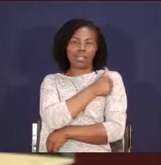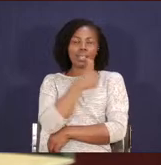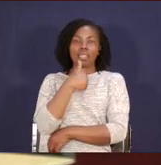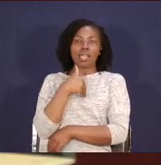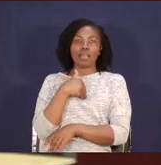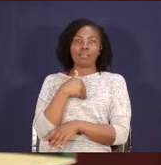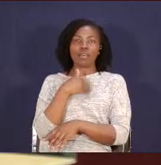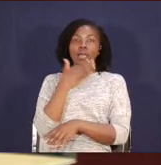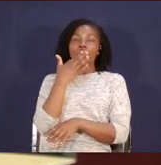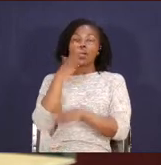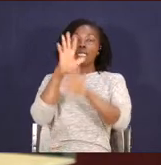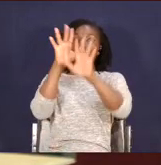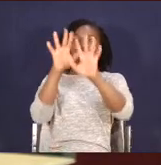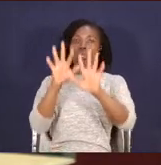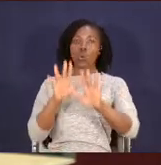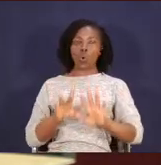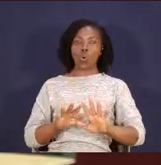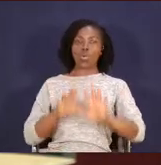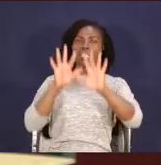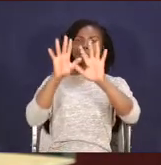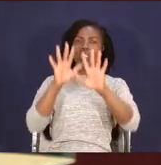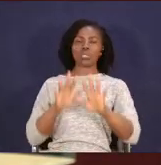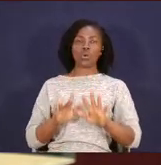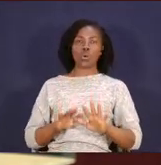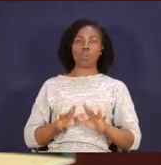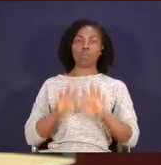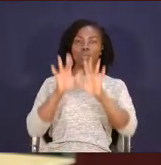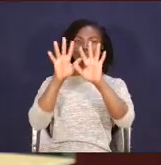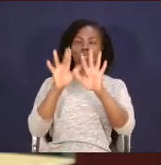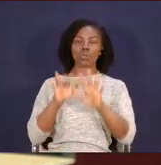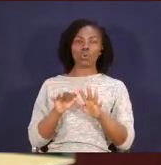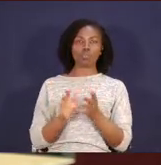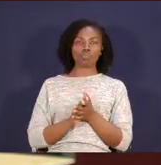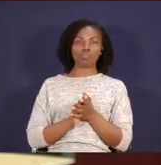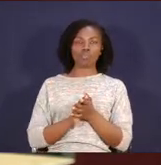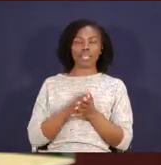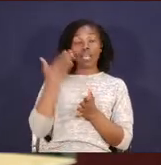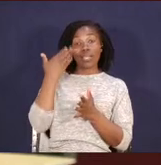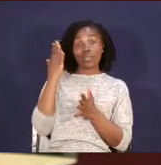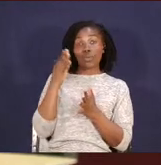snowflakes. Yeah, there were like stones, snowflakes.